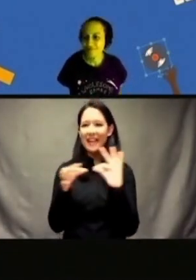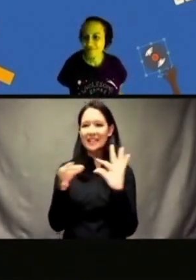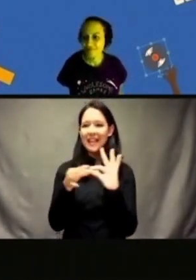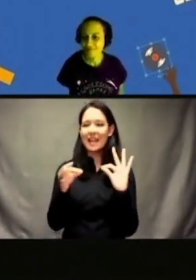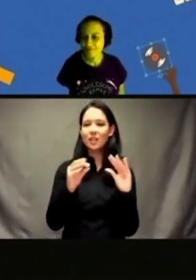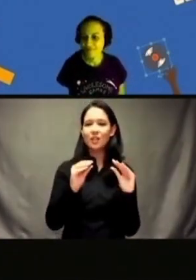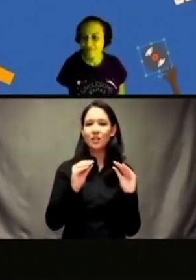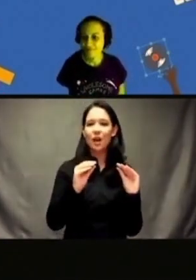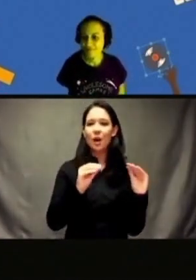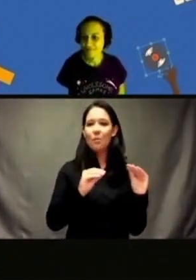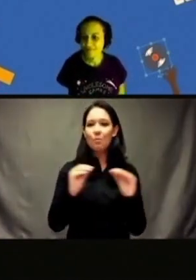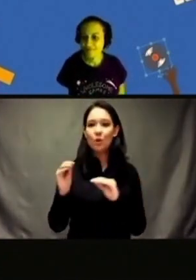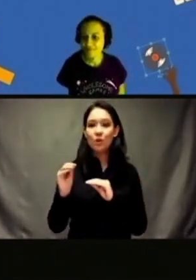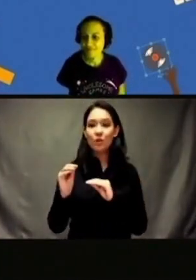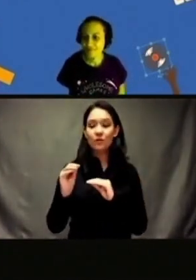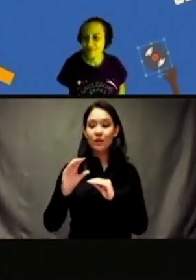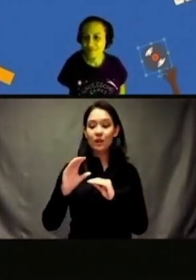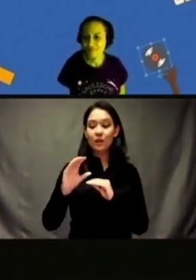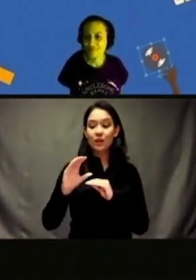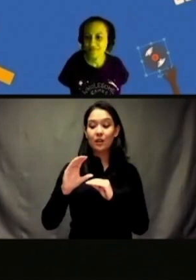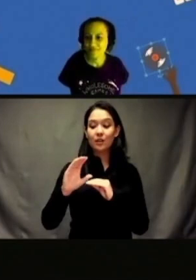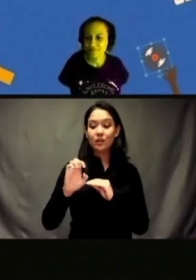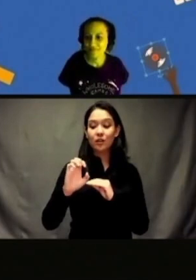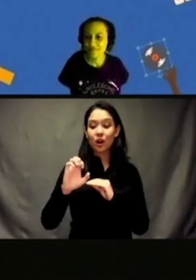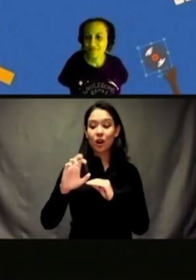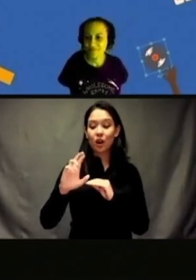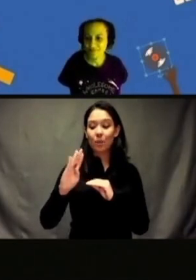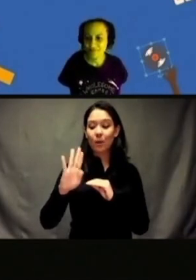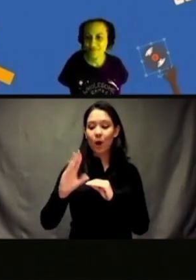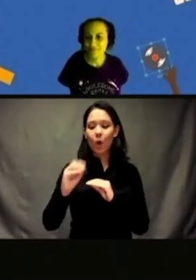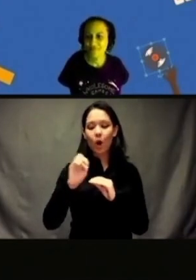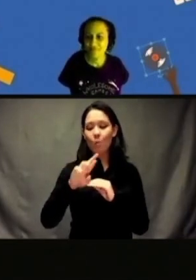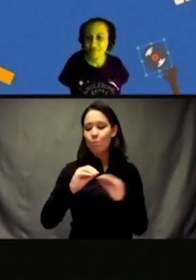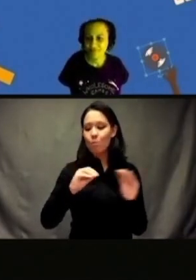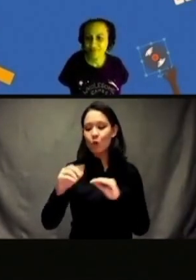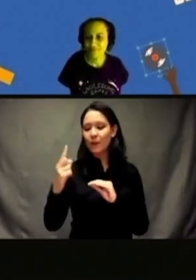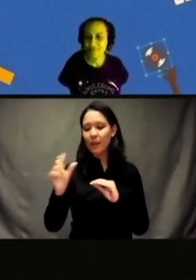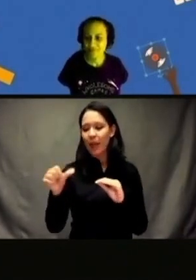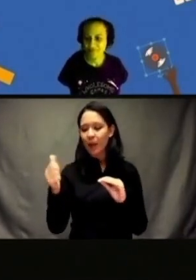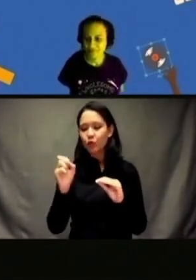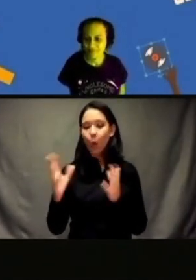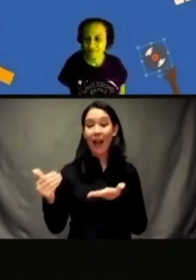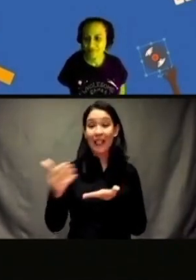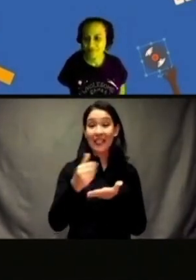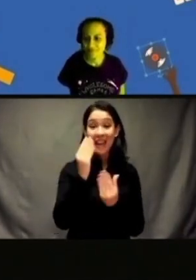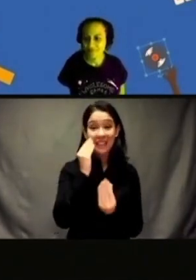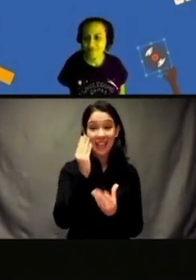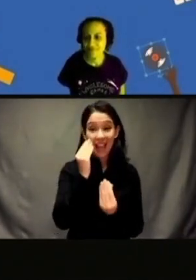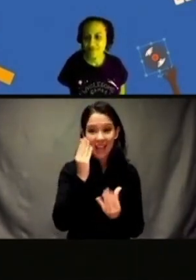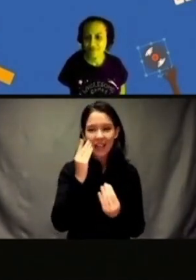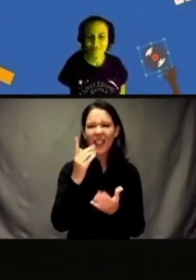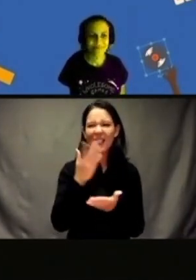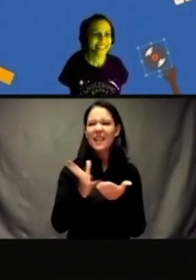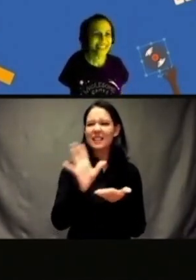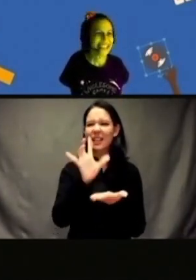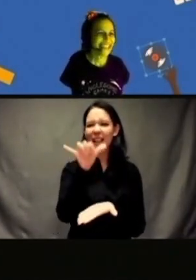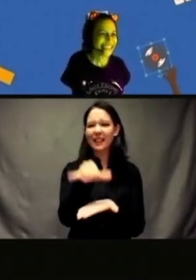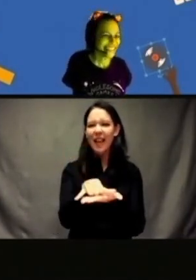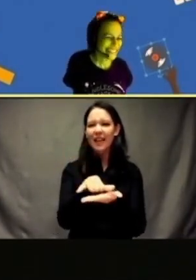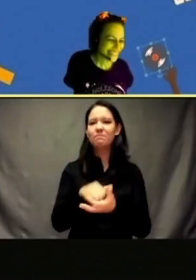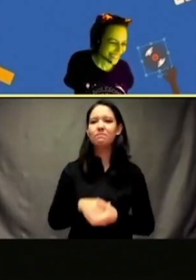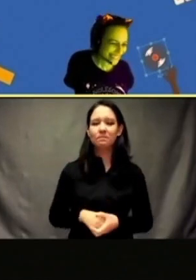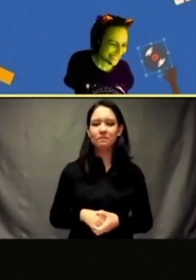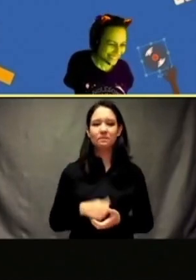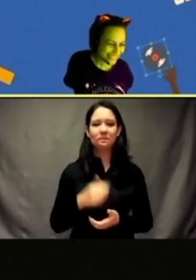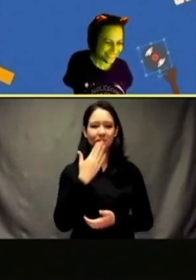move servo, or move something else, or collect data, things like that. Thank